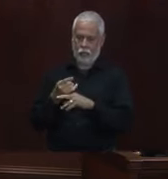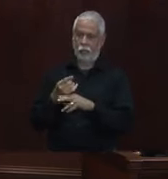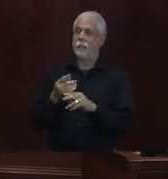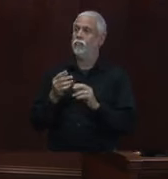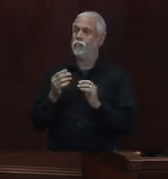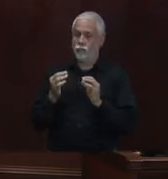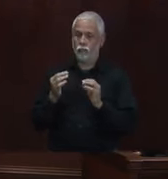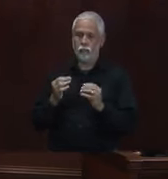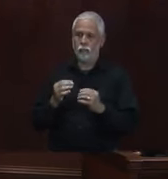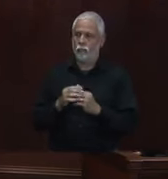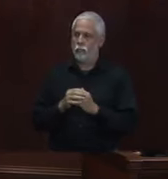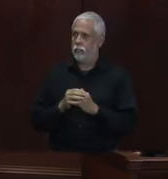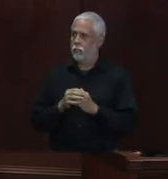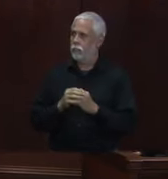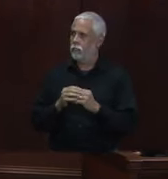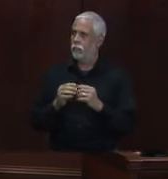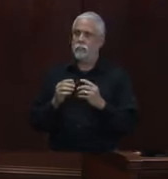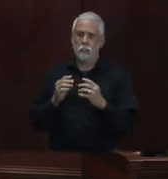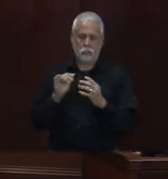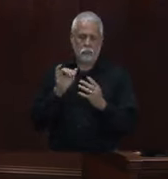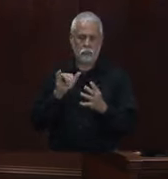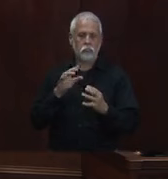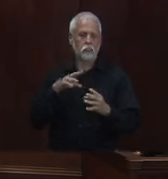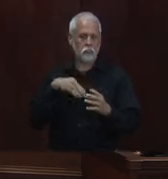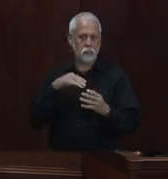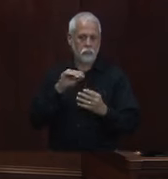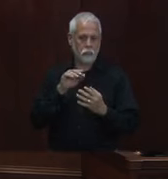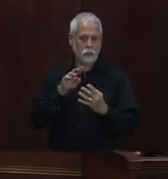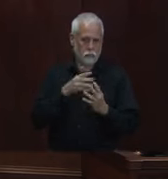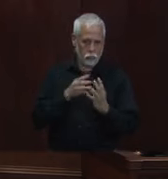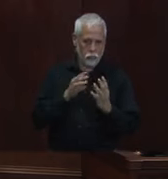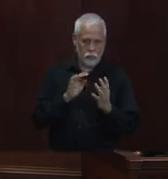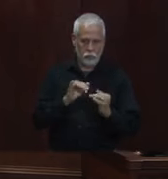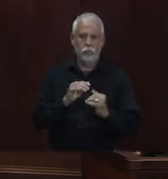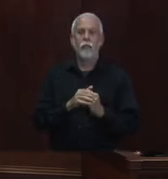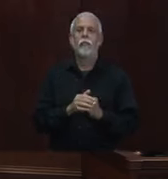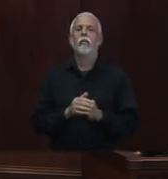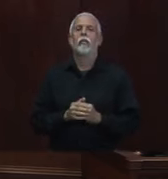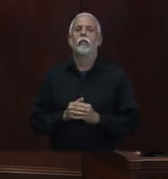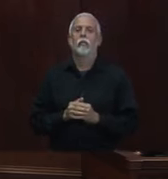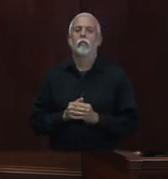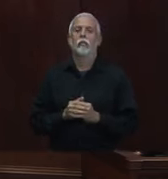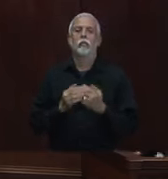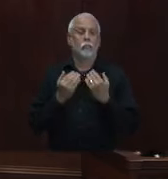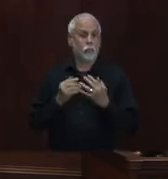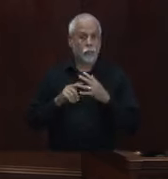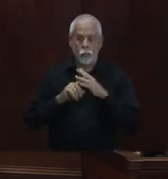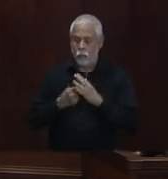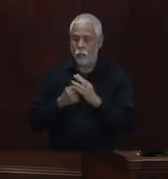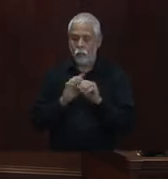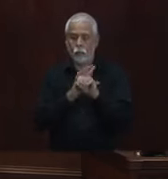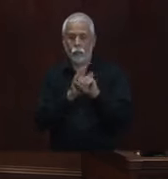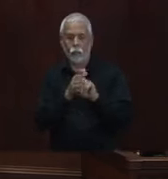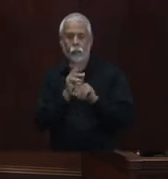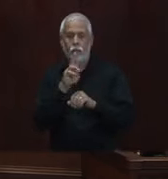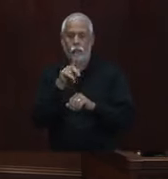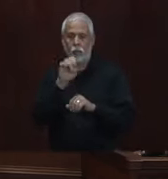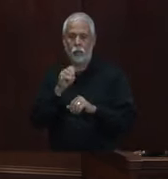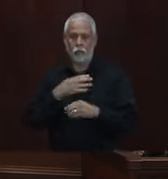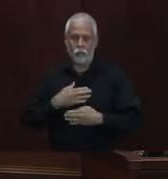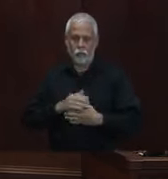All right, well, we'll consider that our agenda then. So let's get started with the COVID-19 update.